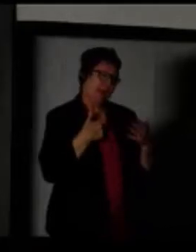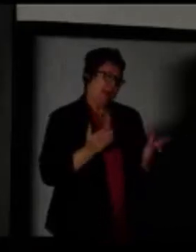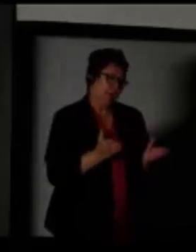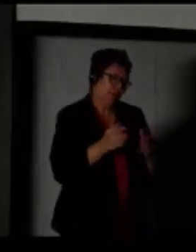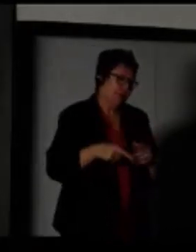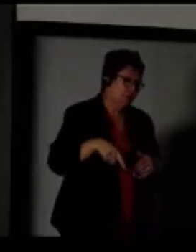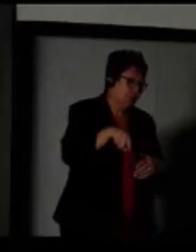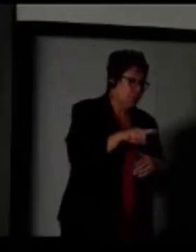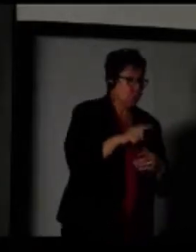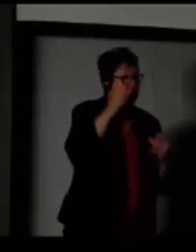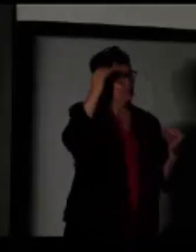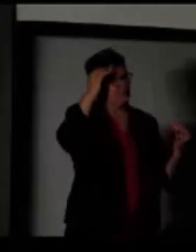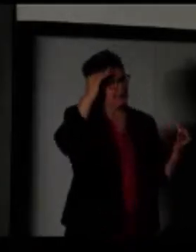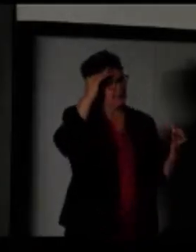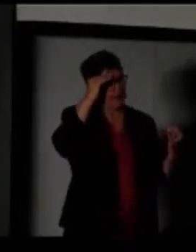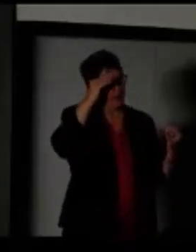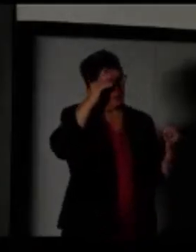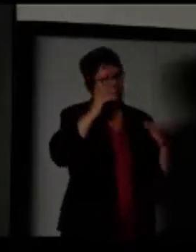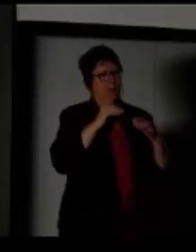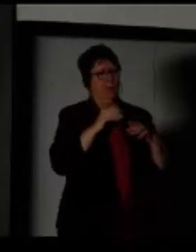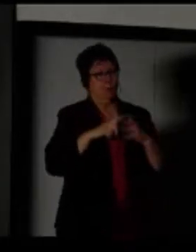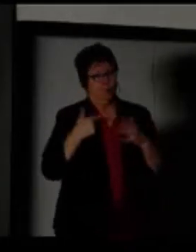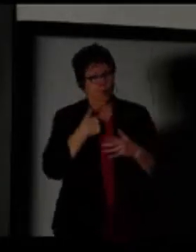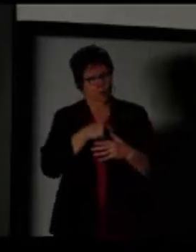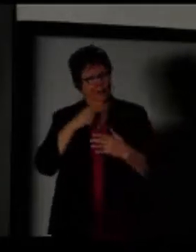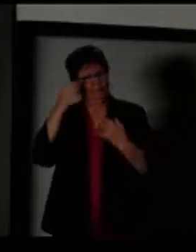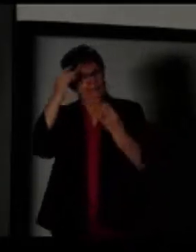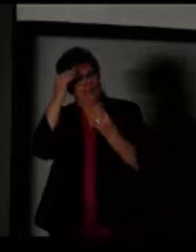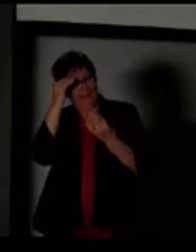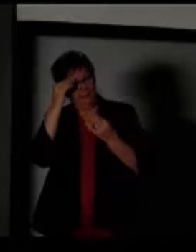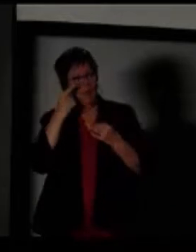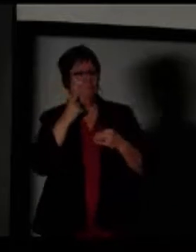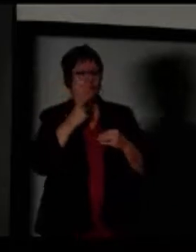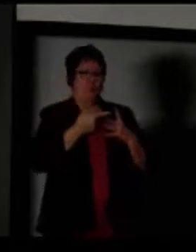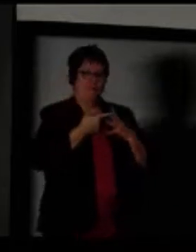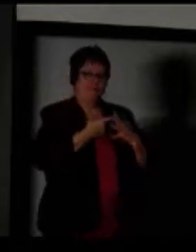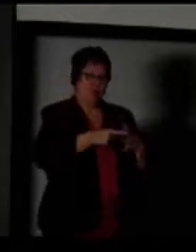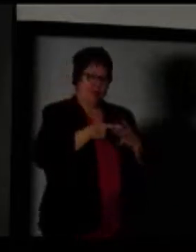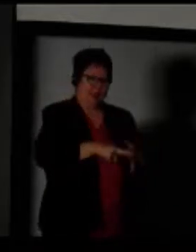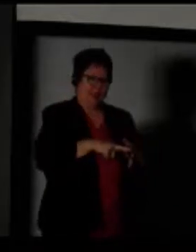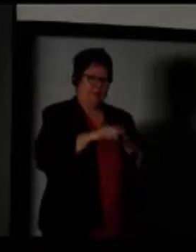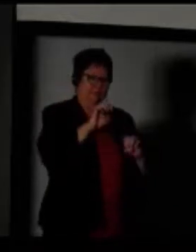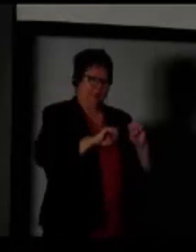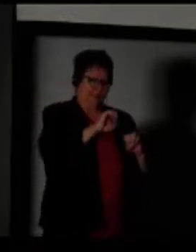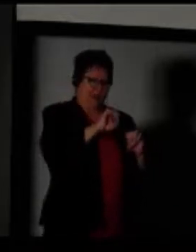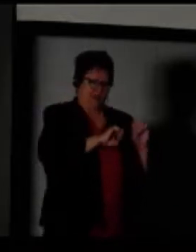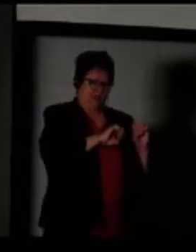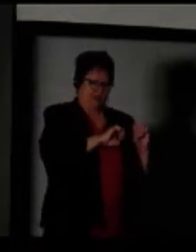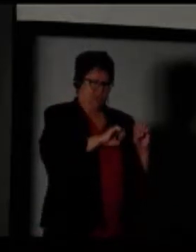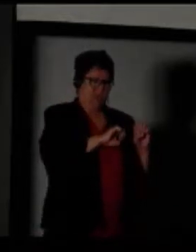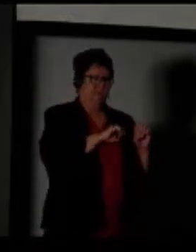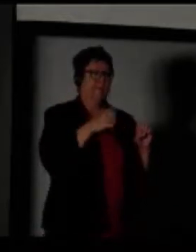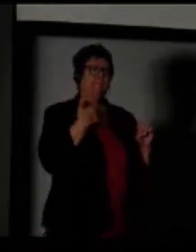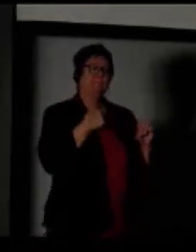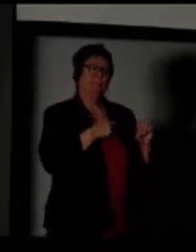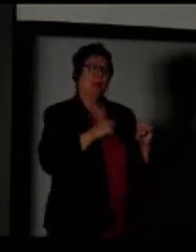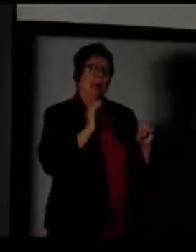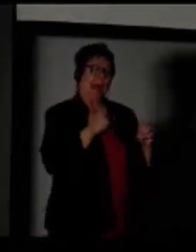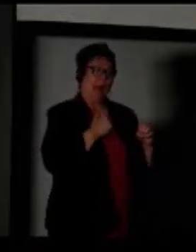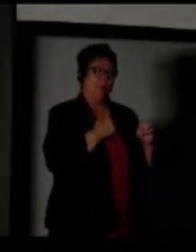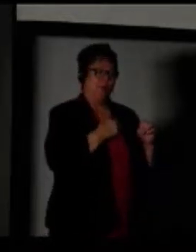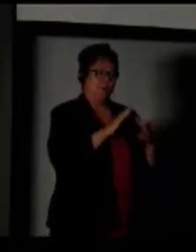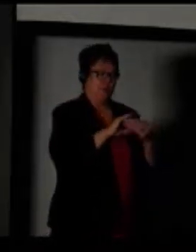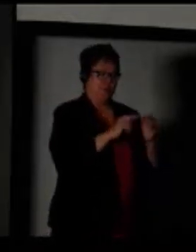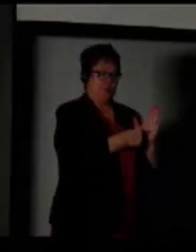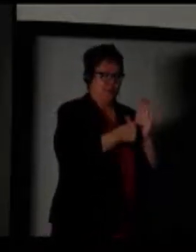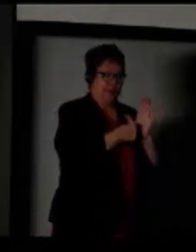and that we've been thinking about, is in terms of front-end evaluation, we will take our assumptions from our curators and from our